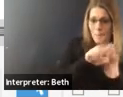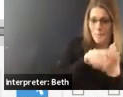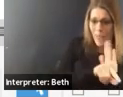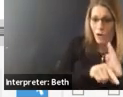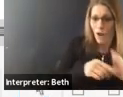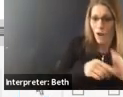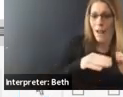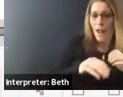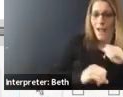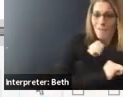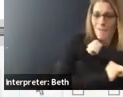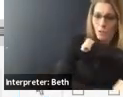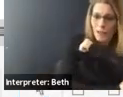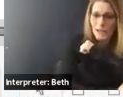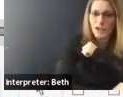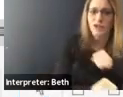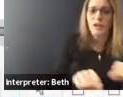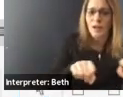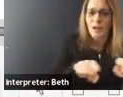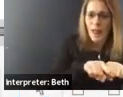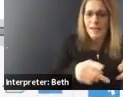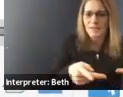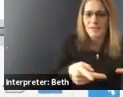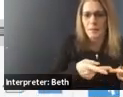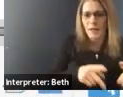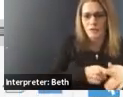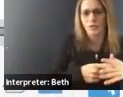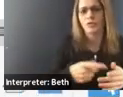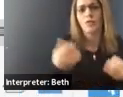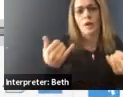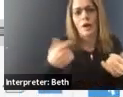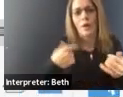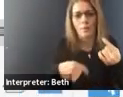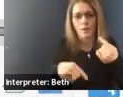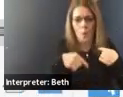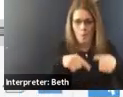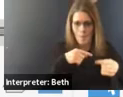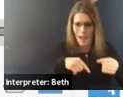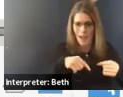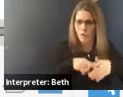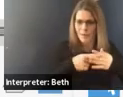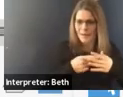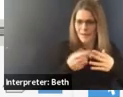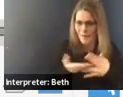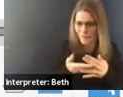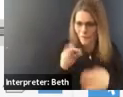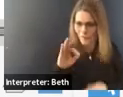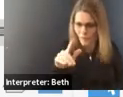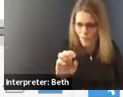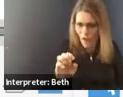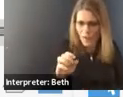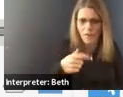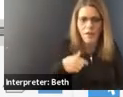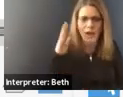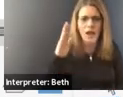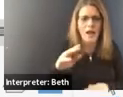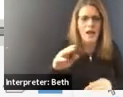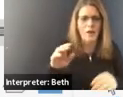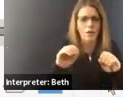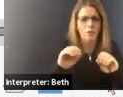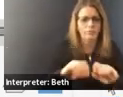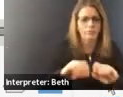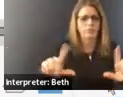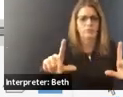point. So I'm gonna go back in time to the beginning of this file. And I'm going to turn on my canvases, which should